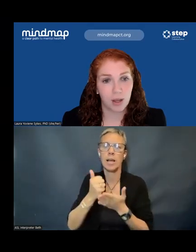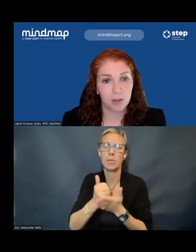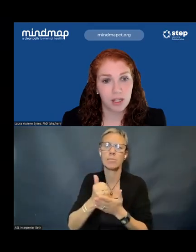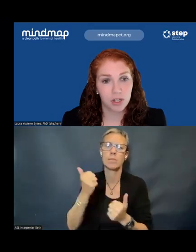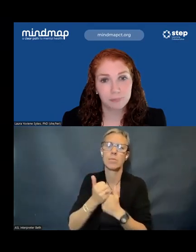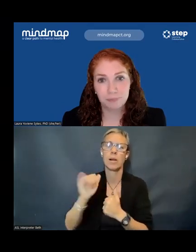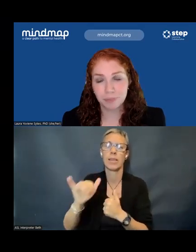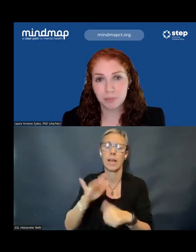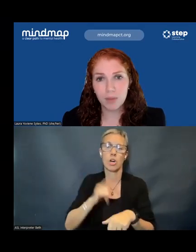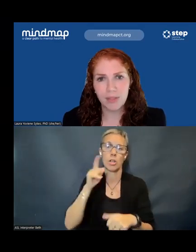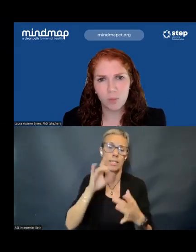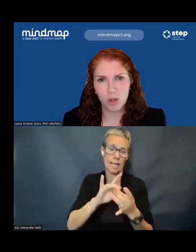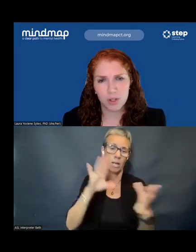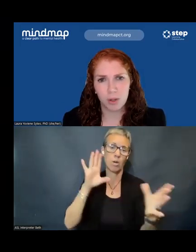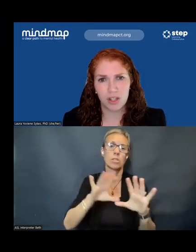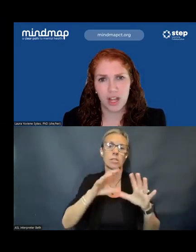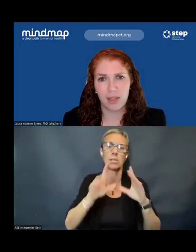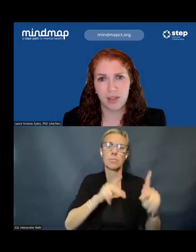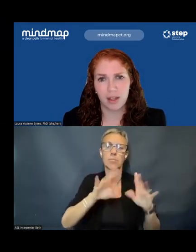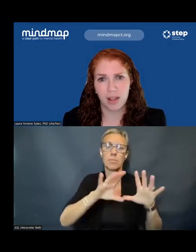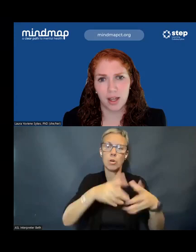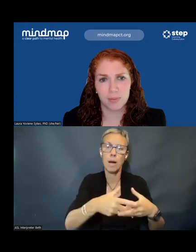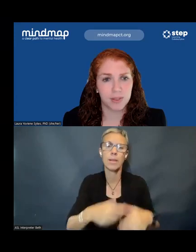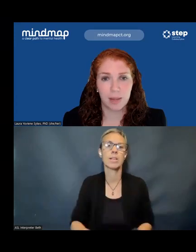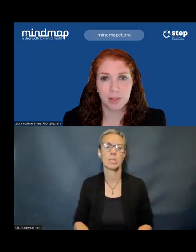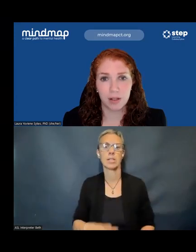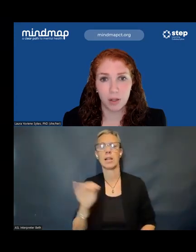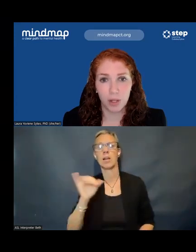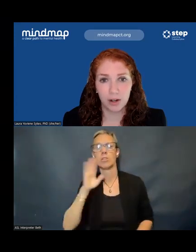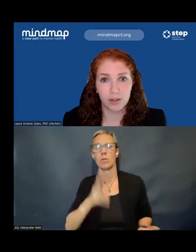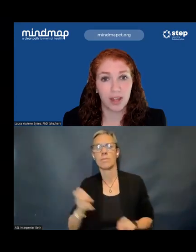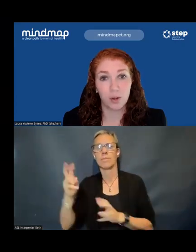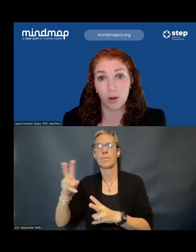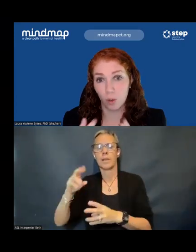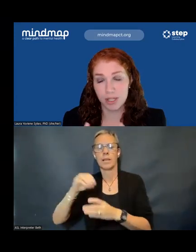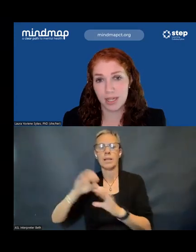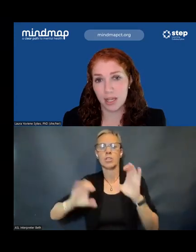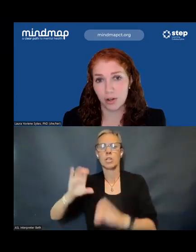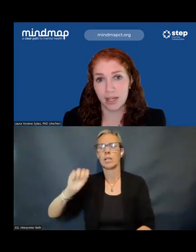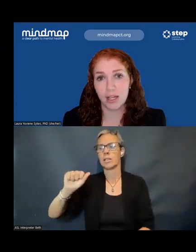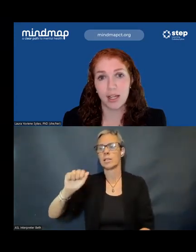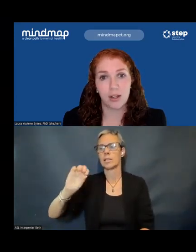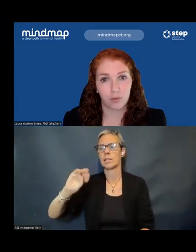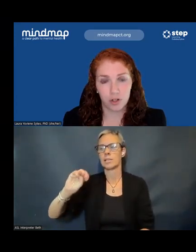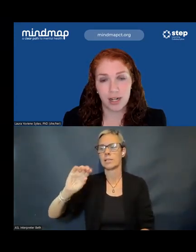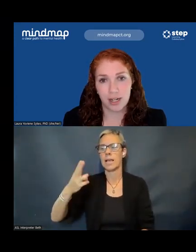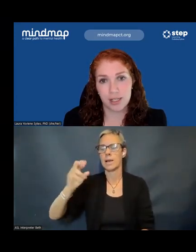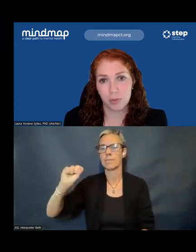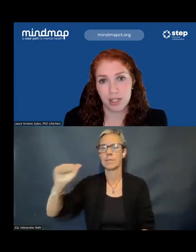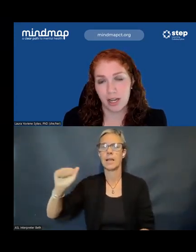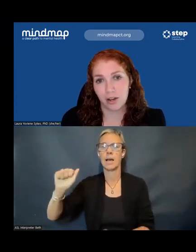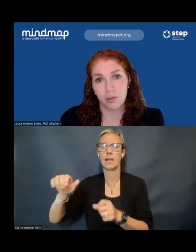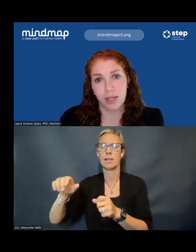psychosis population. And then we'll also put in the chat the SAMHSA locator so that no matter what state you're in, if you're trying to